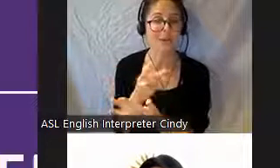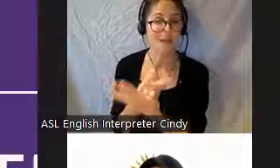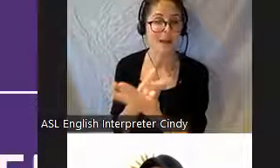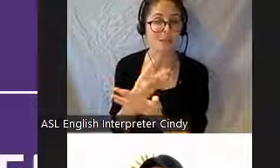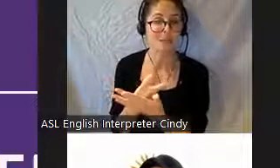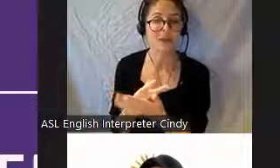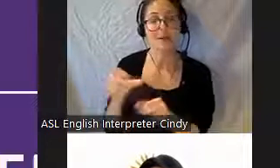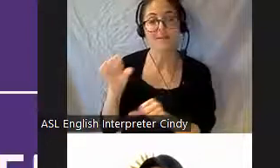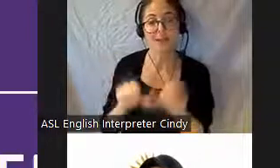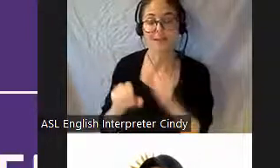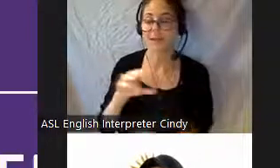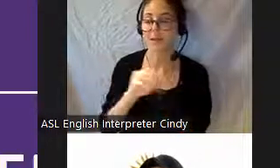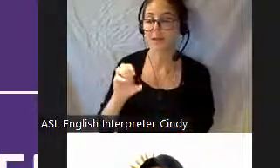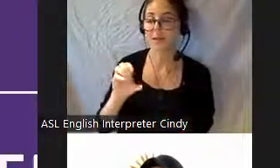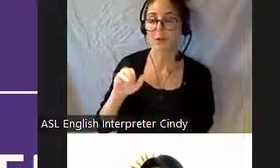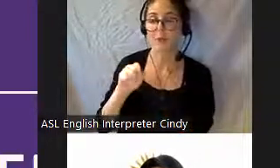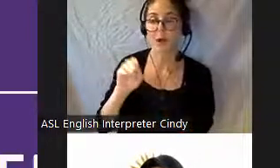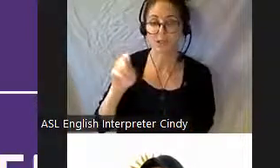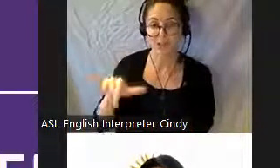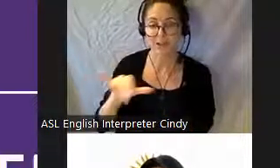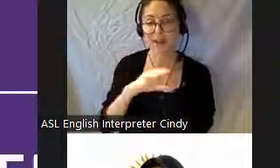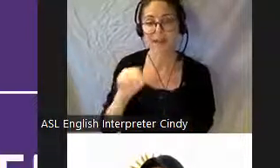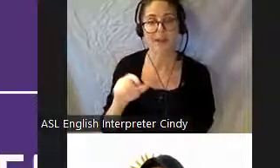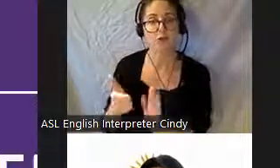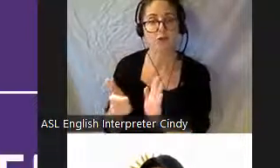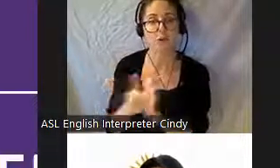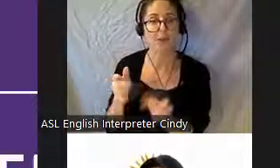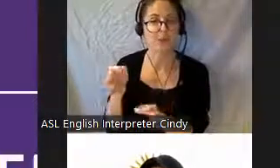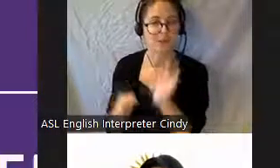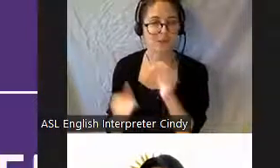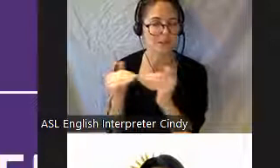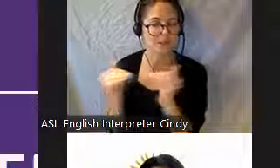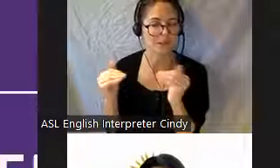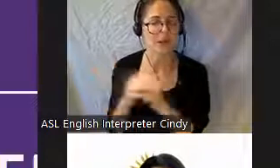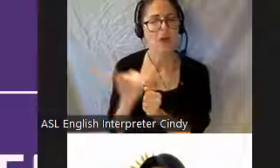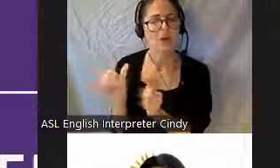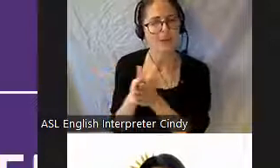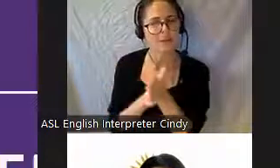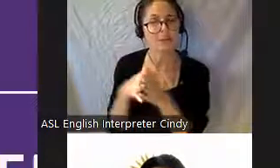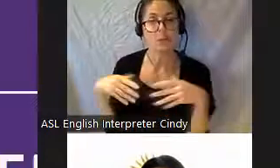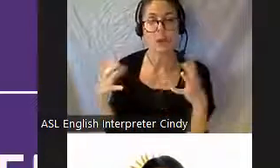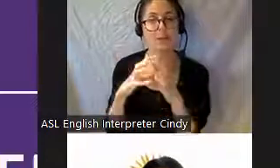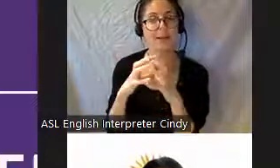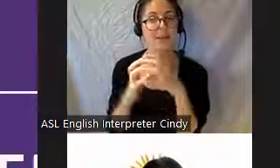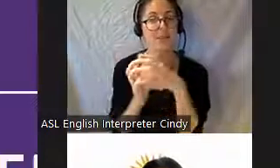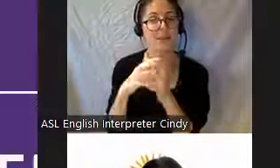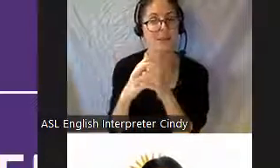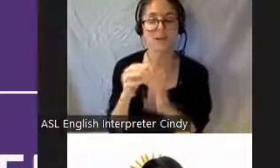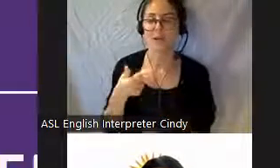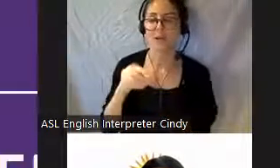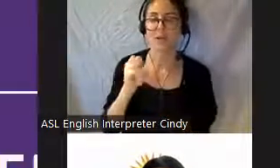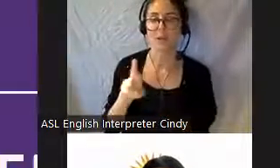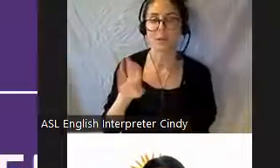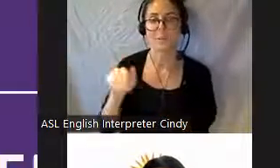in Criminology and Criminal Justice and has an interest in the intersectionality of gender-based